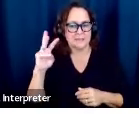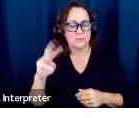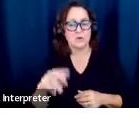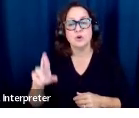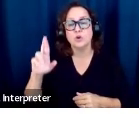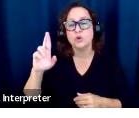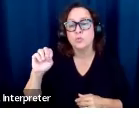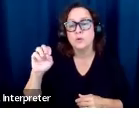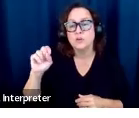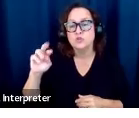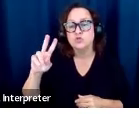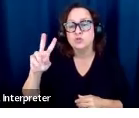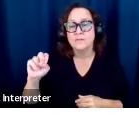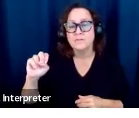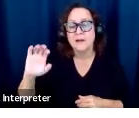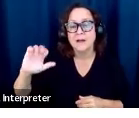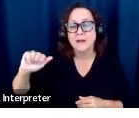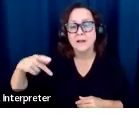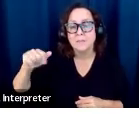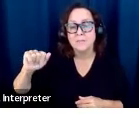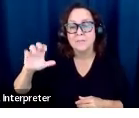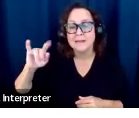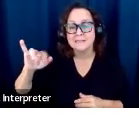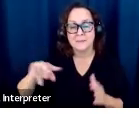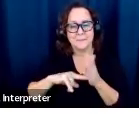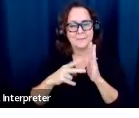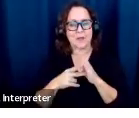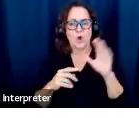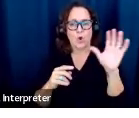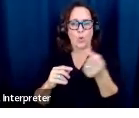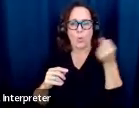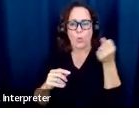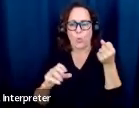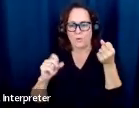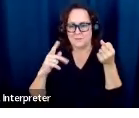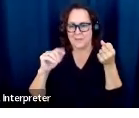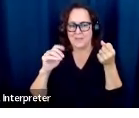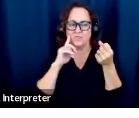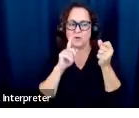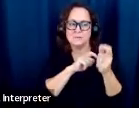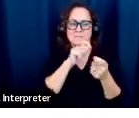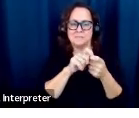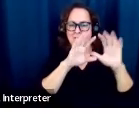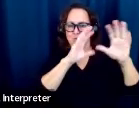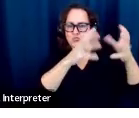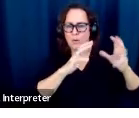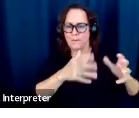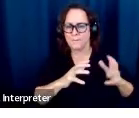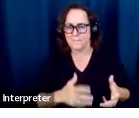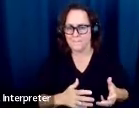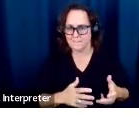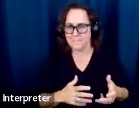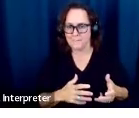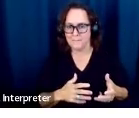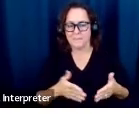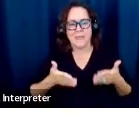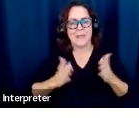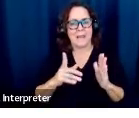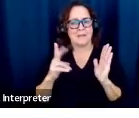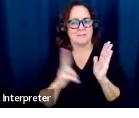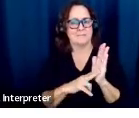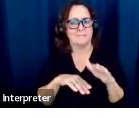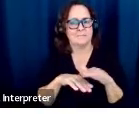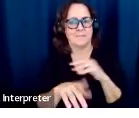capacity allows states to hold space on their waivers for specific groups and allow those individuals to enroll right